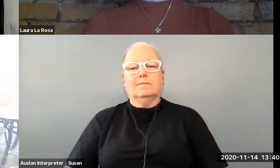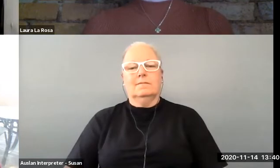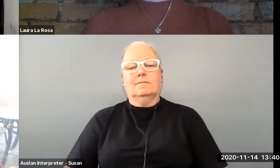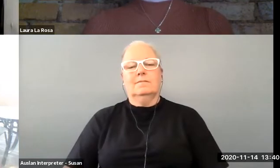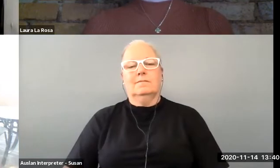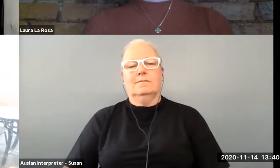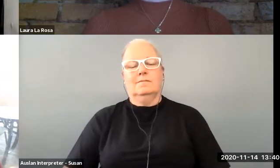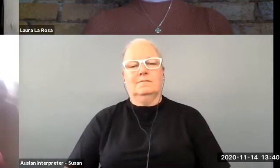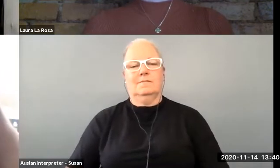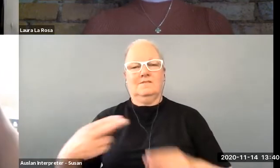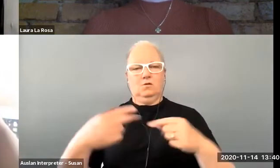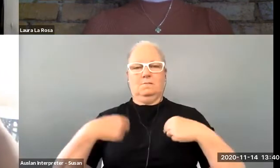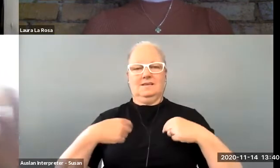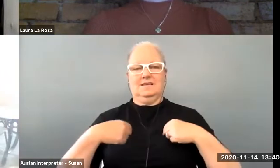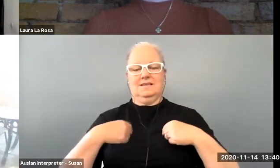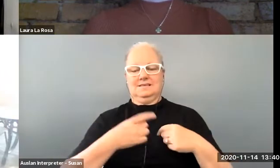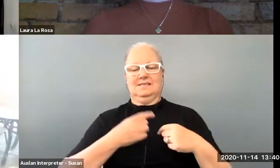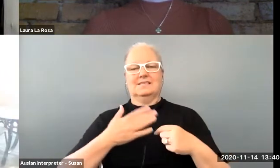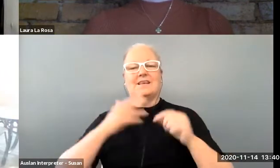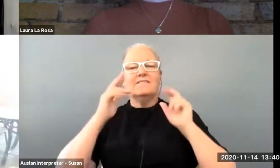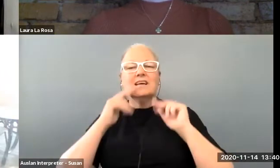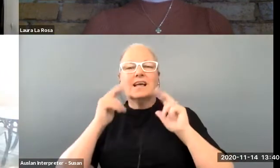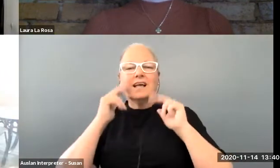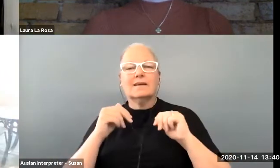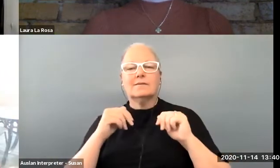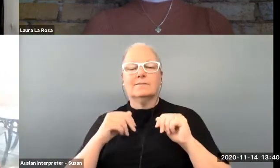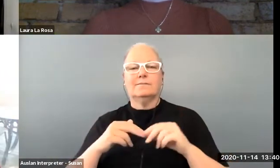For me, self-care forms part of a bigger